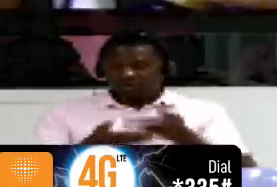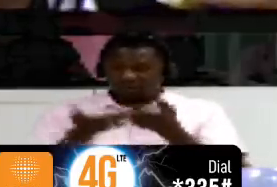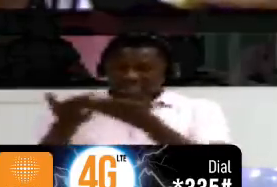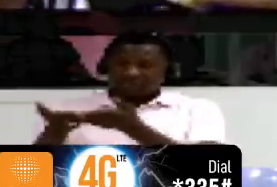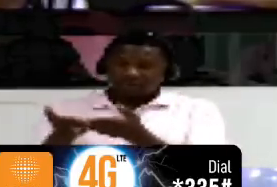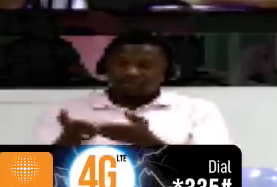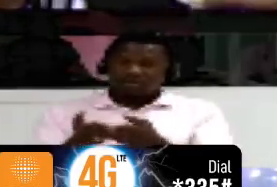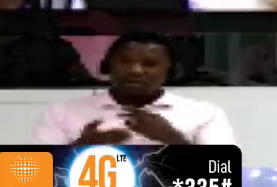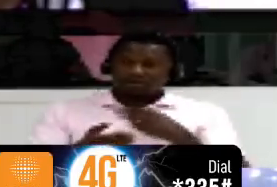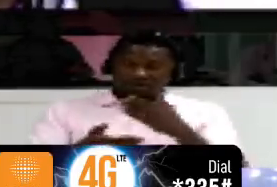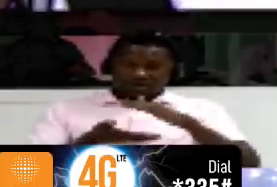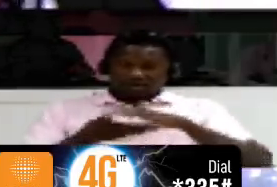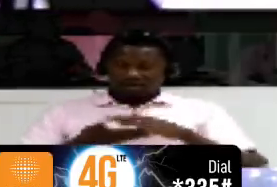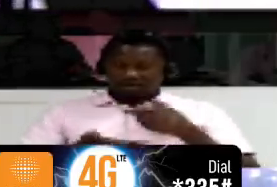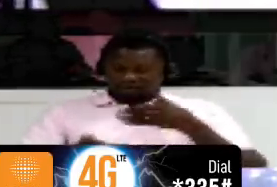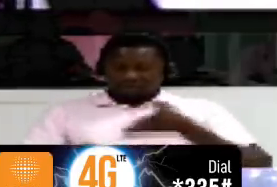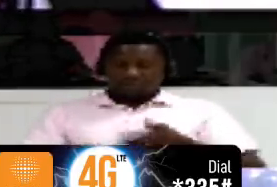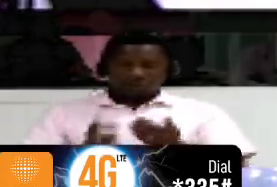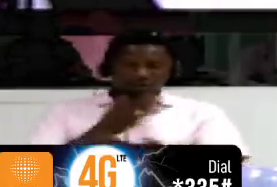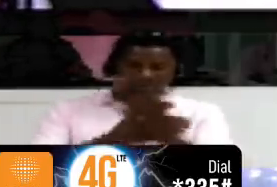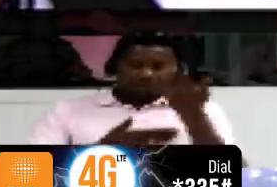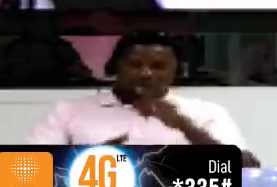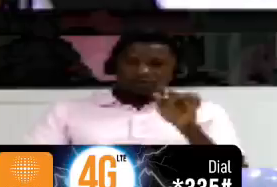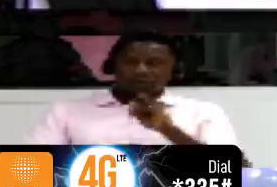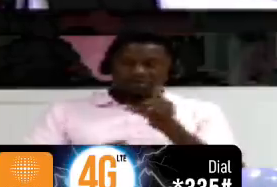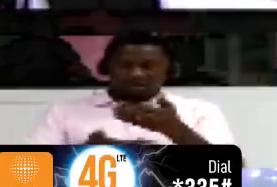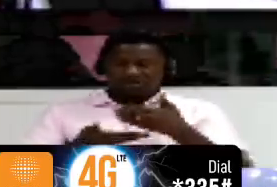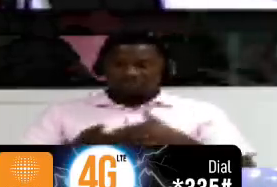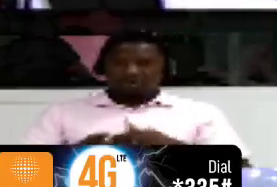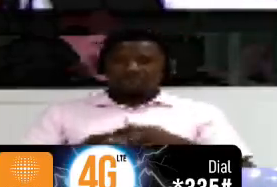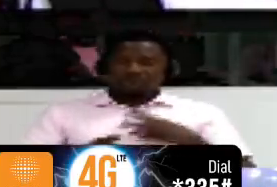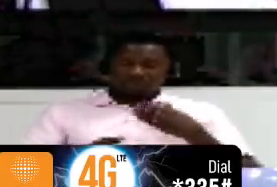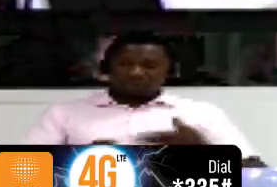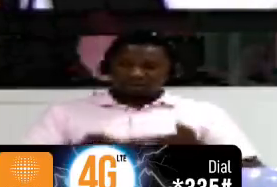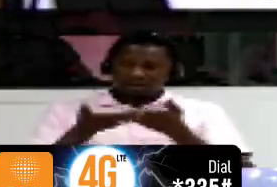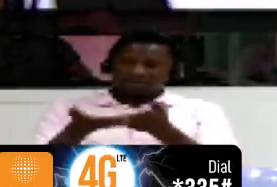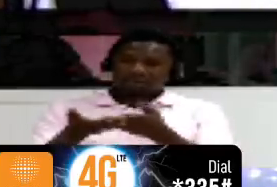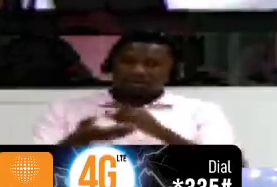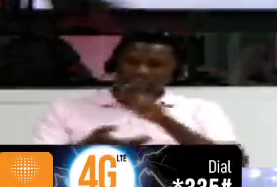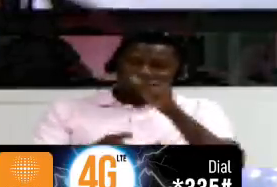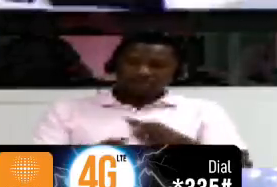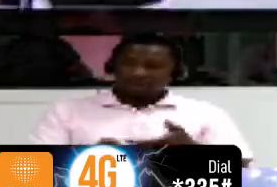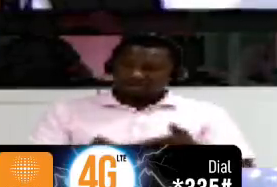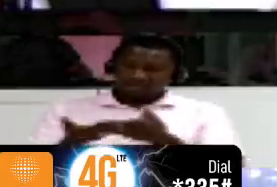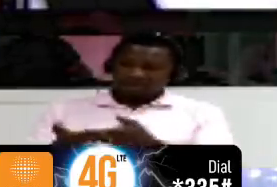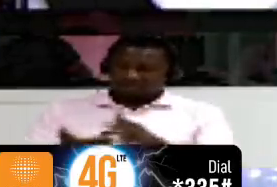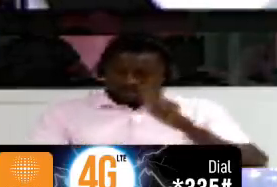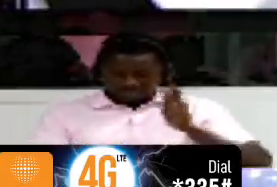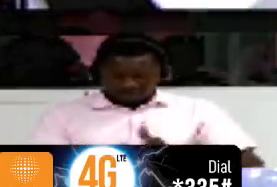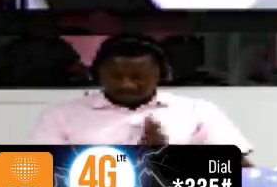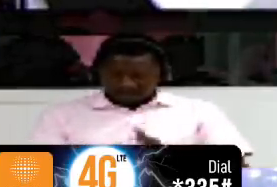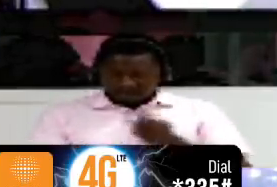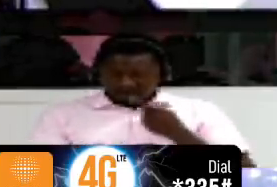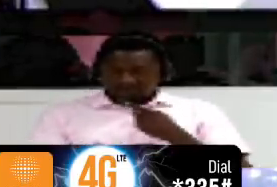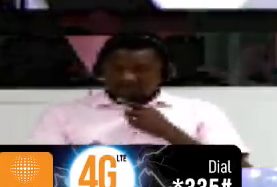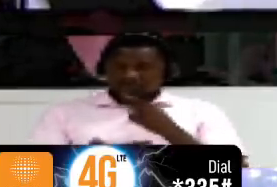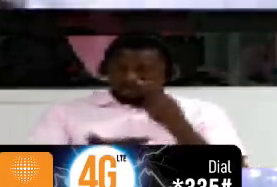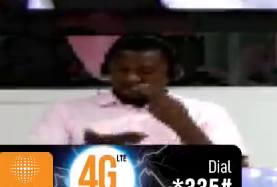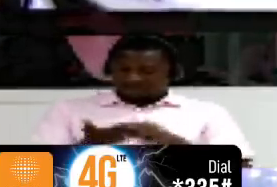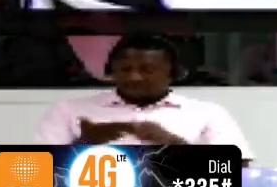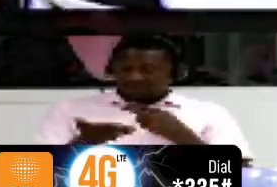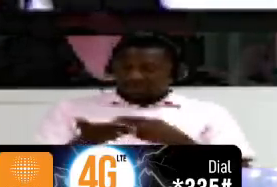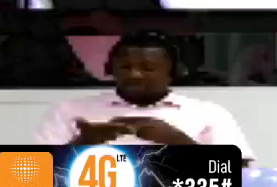me. So I will ask that someone gives it to you so that you can confirm whether or not this is the document you